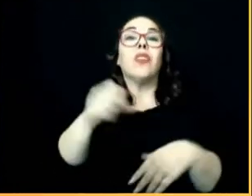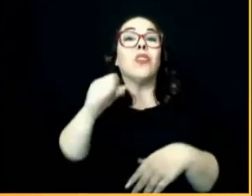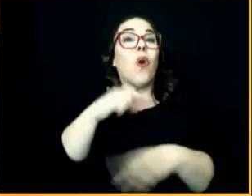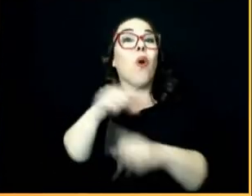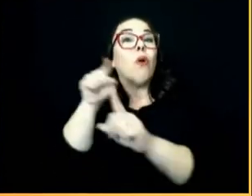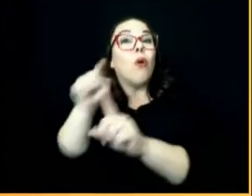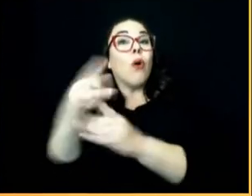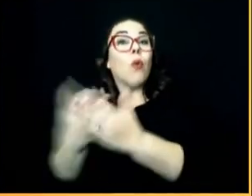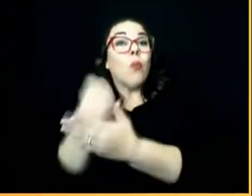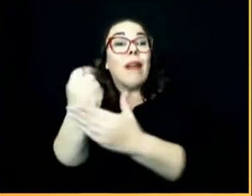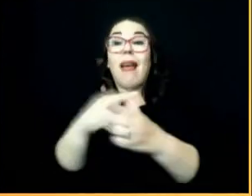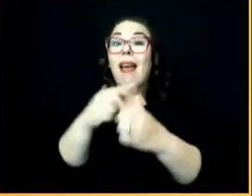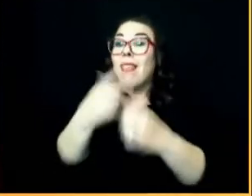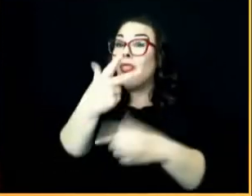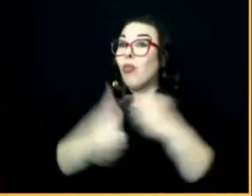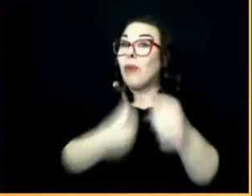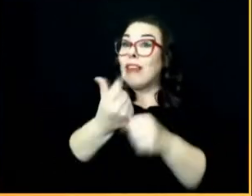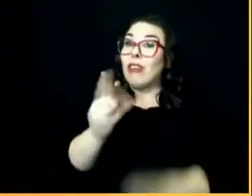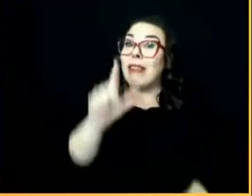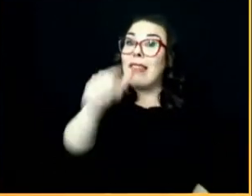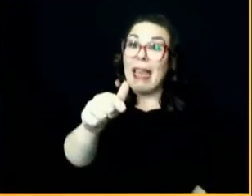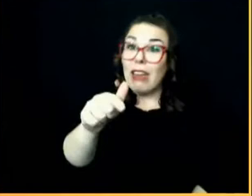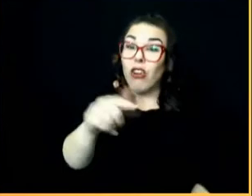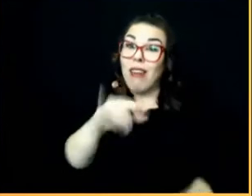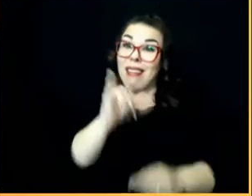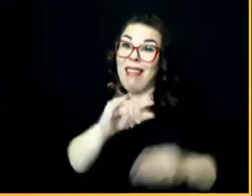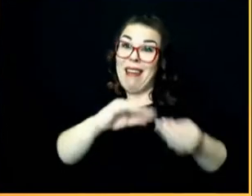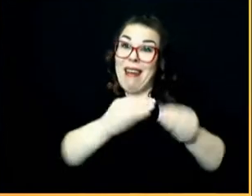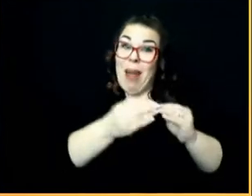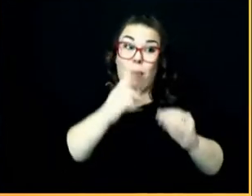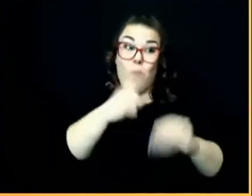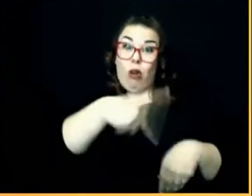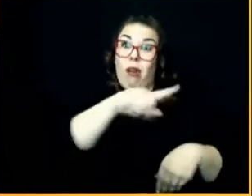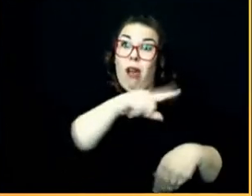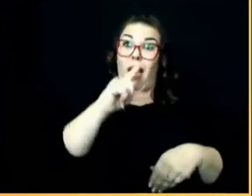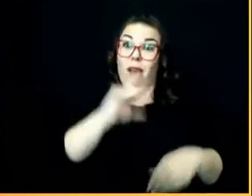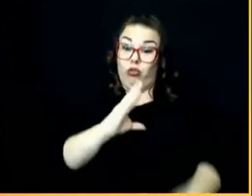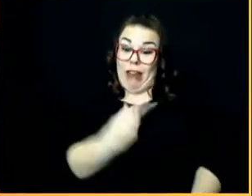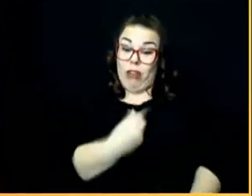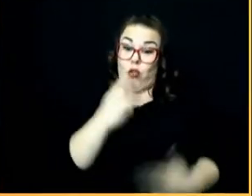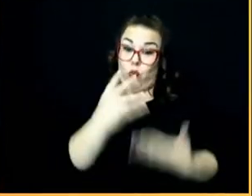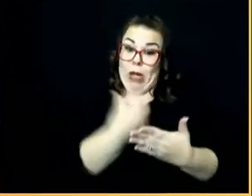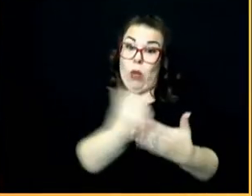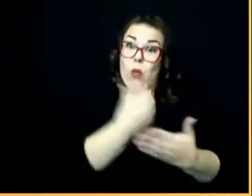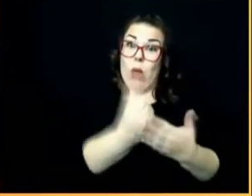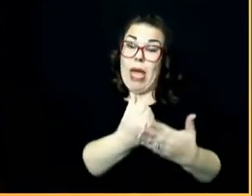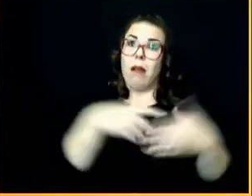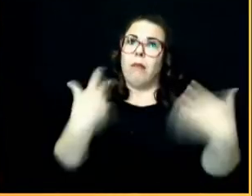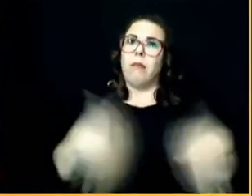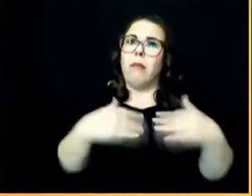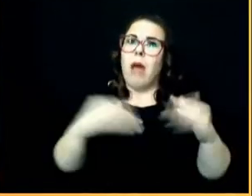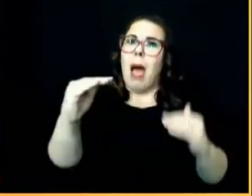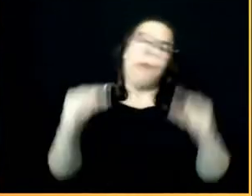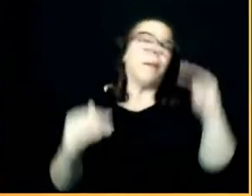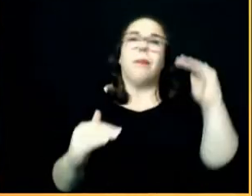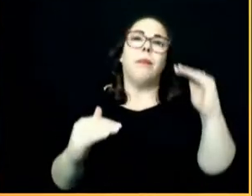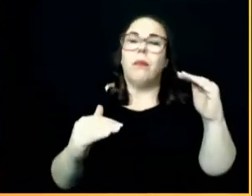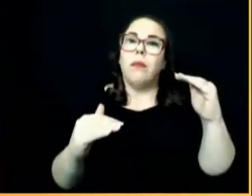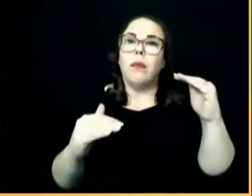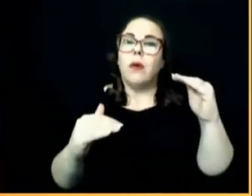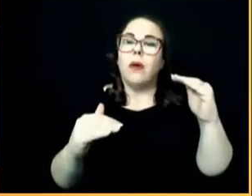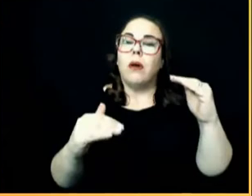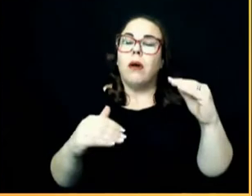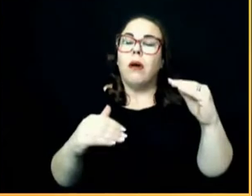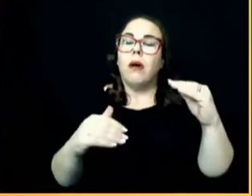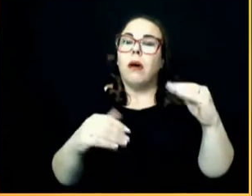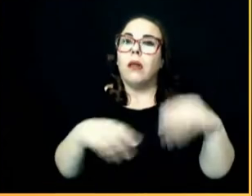state legislators almost doubling. It's almost that simple to just see someone else chart out a path